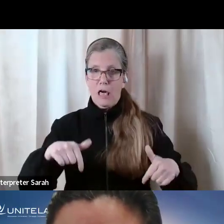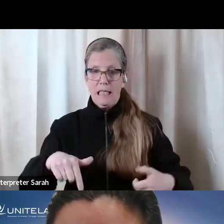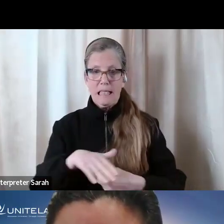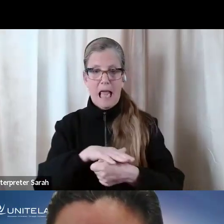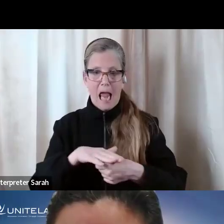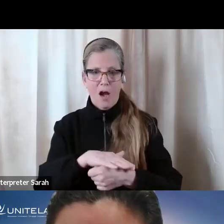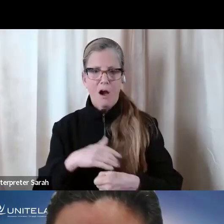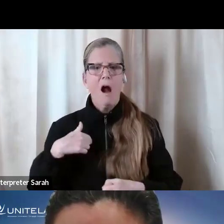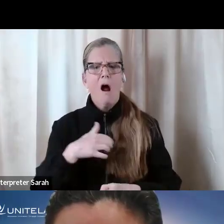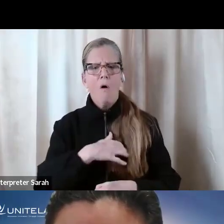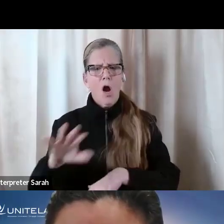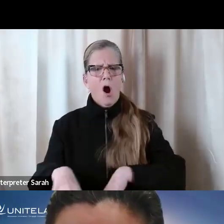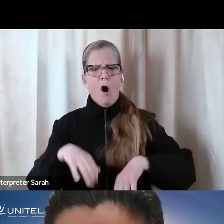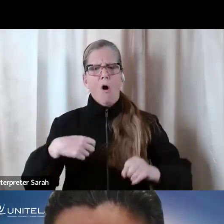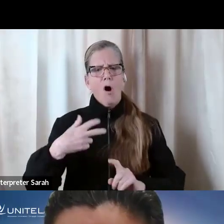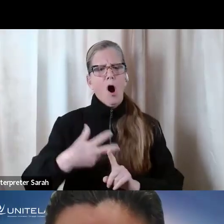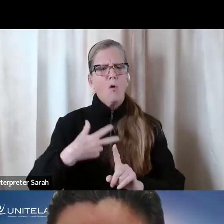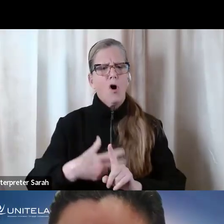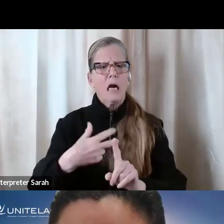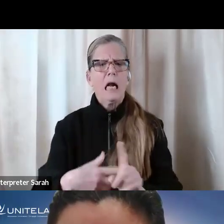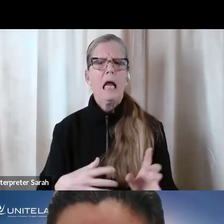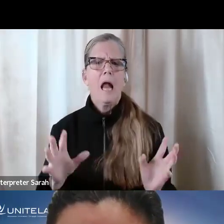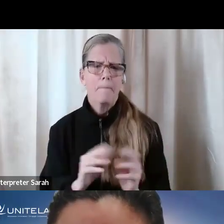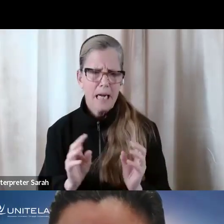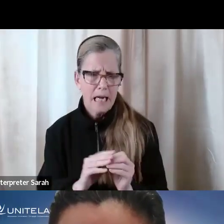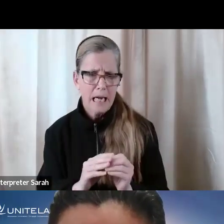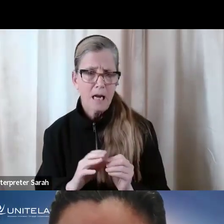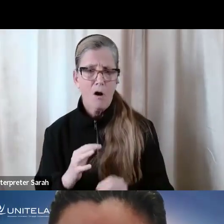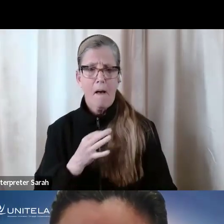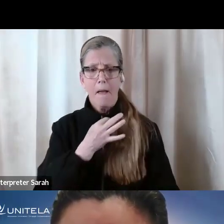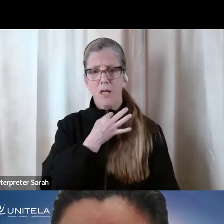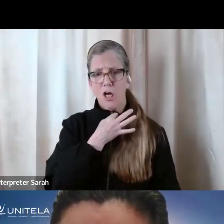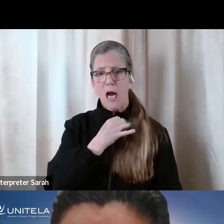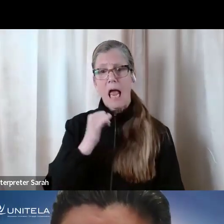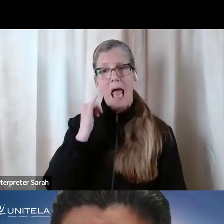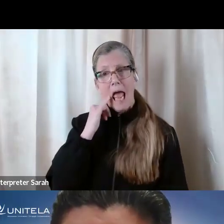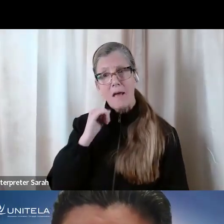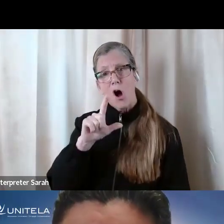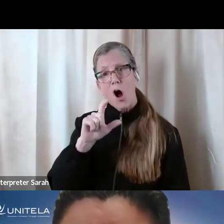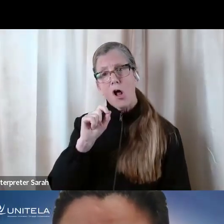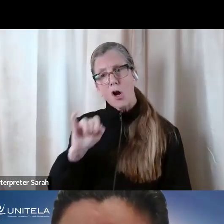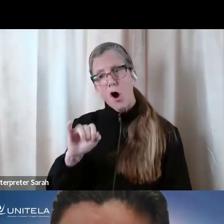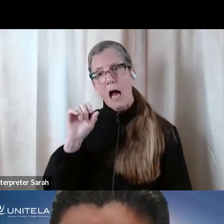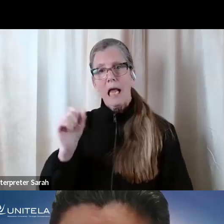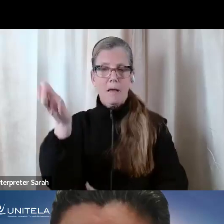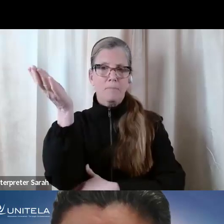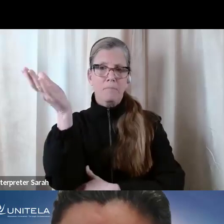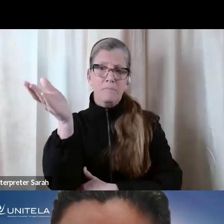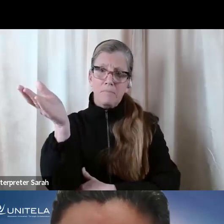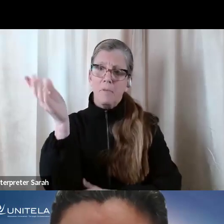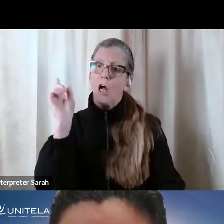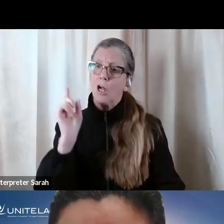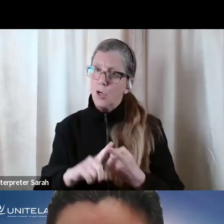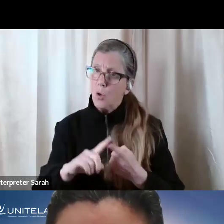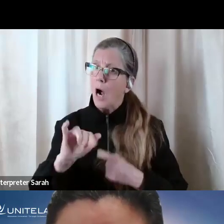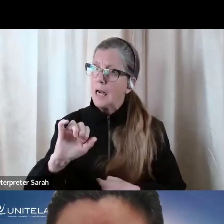if Ms. Loy is available to present to our ISP partners about how this program